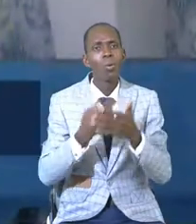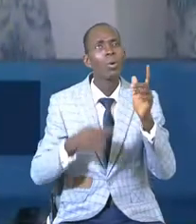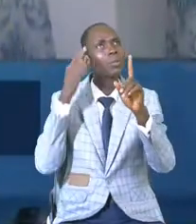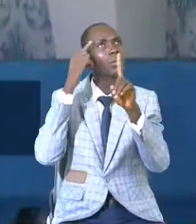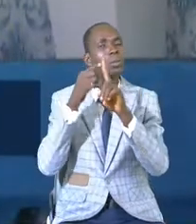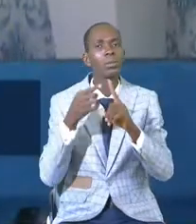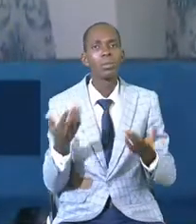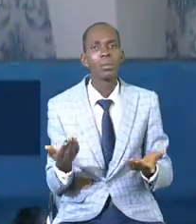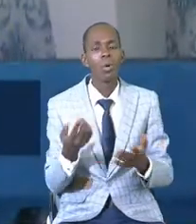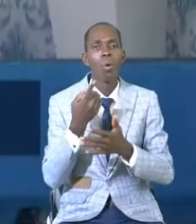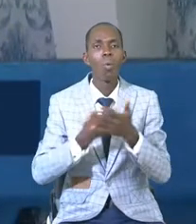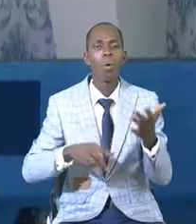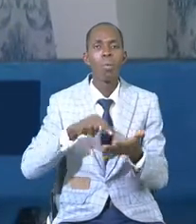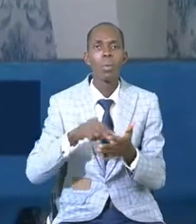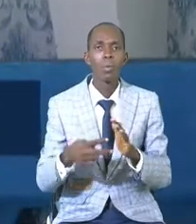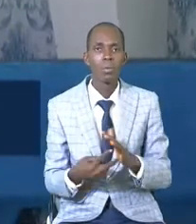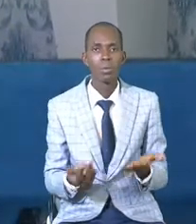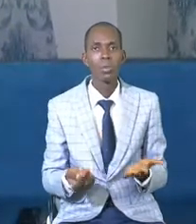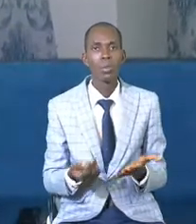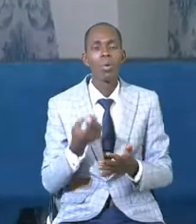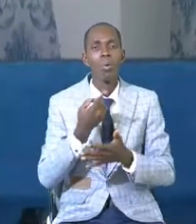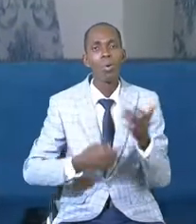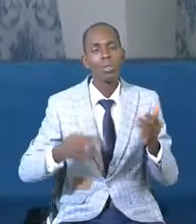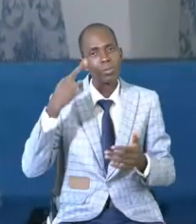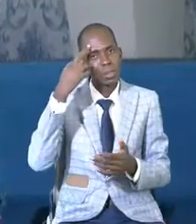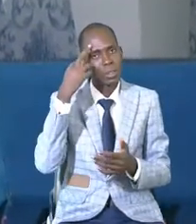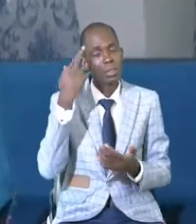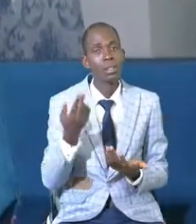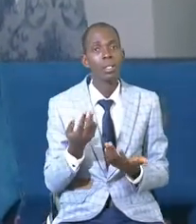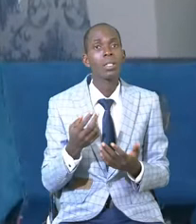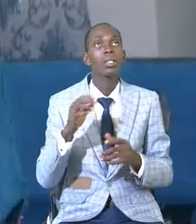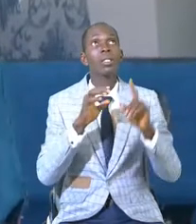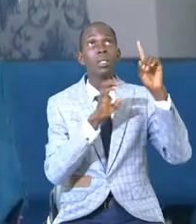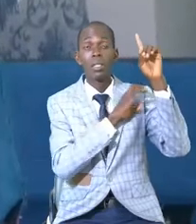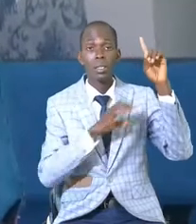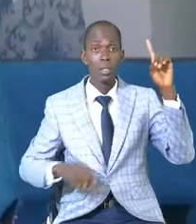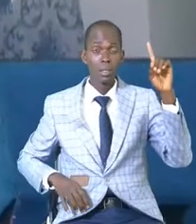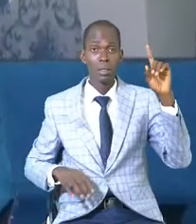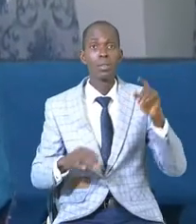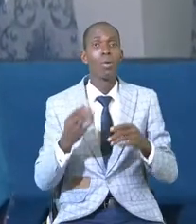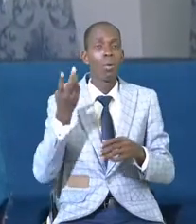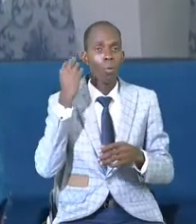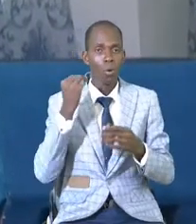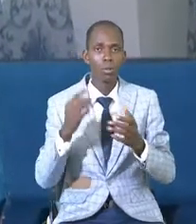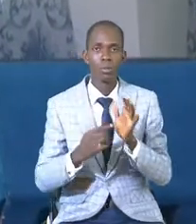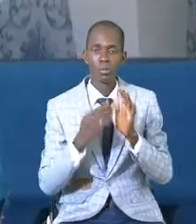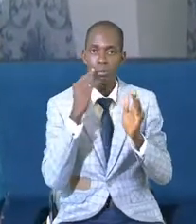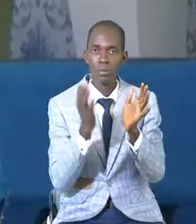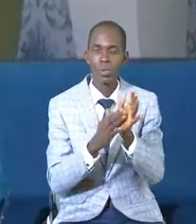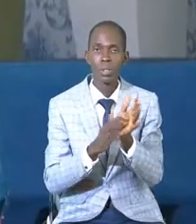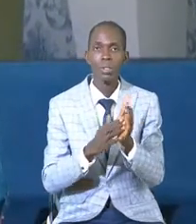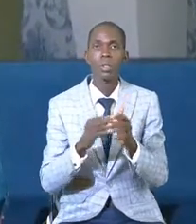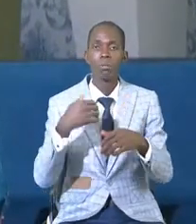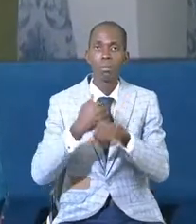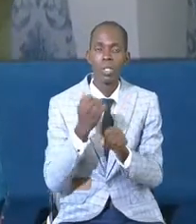one purpose, one reason. He, Christ, was manifested to take away